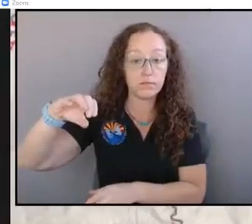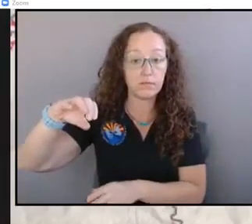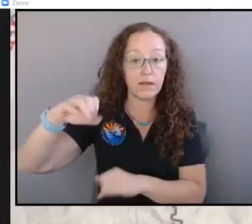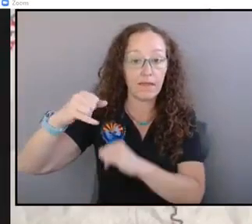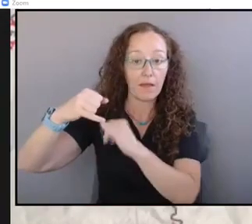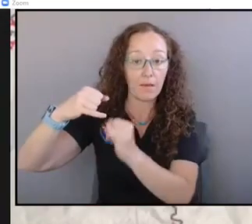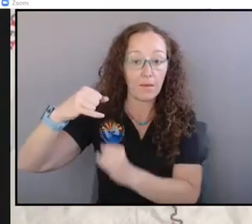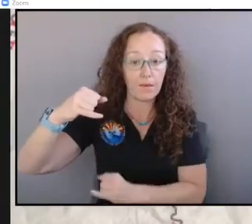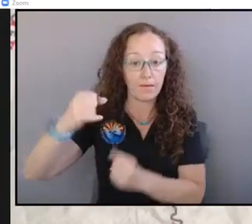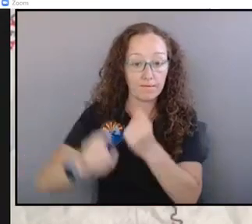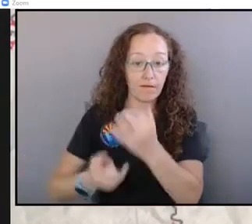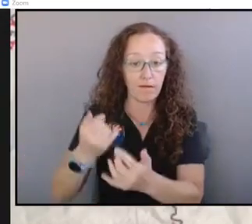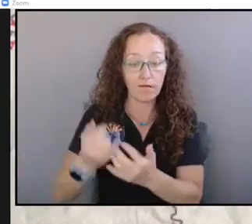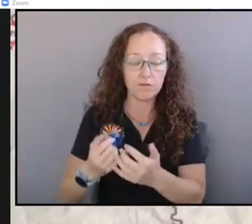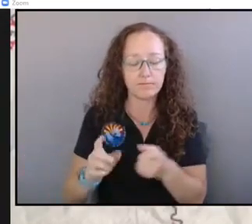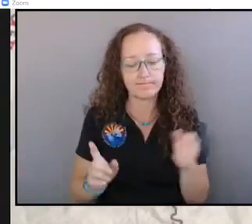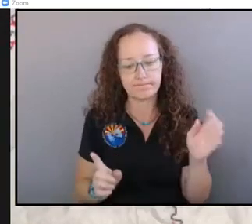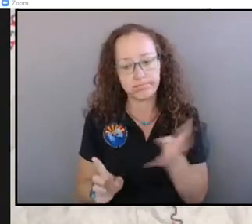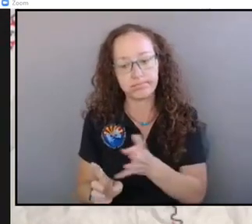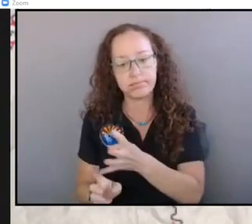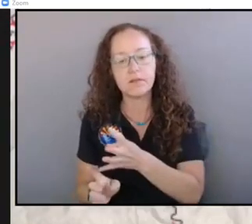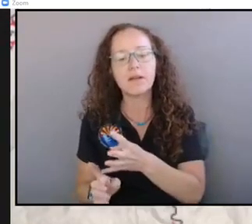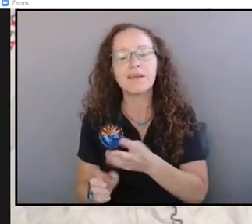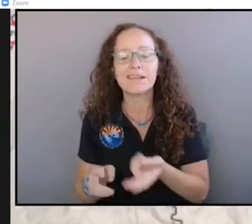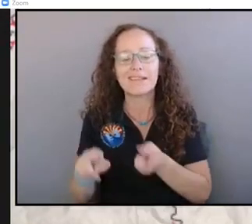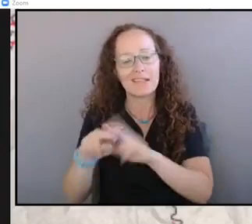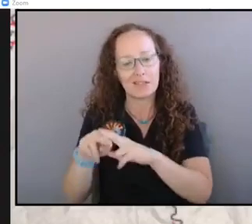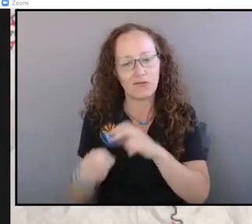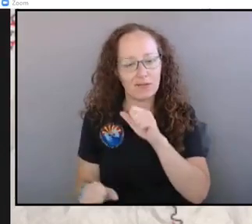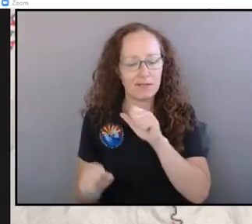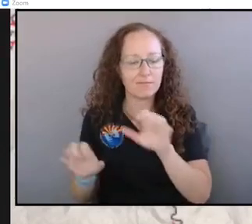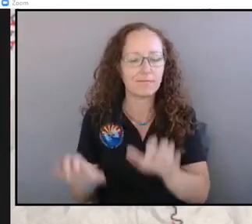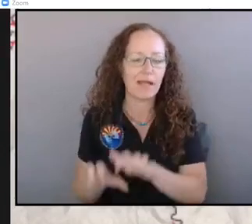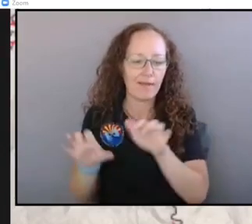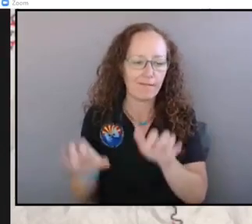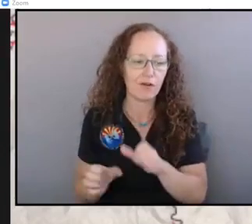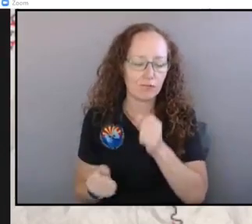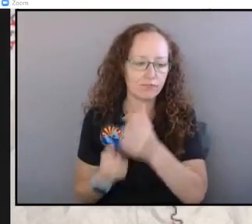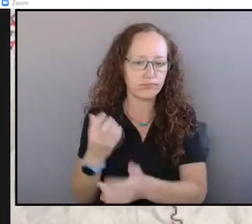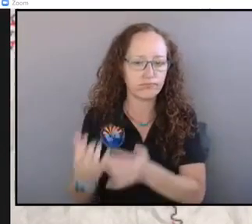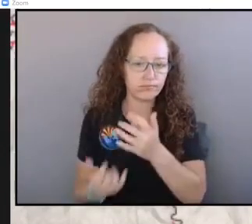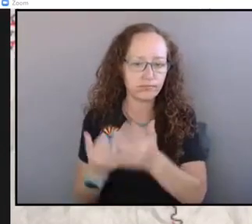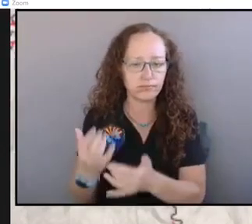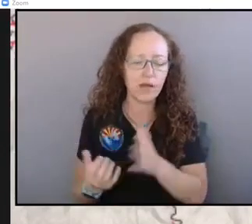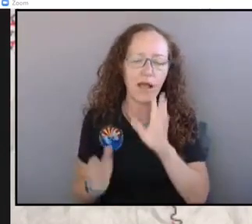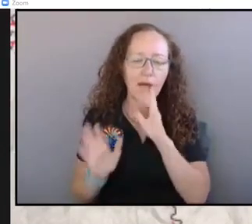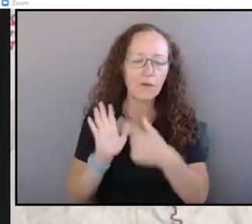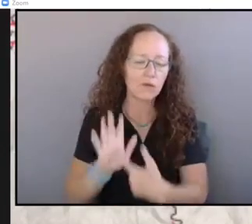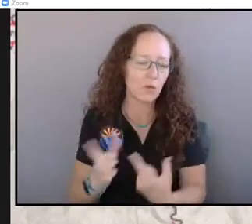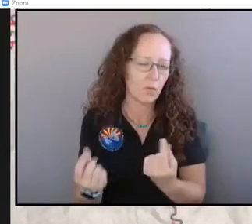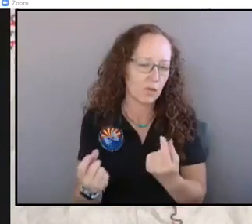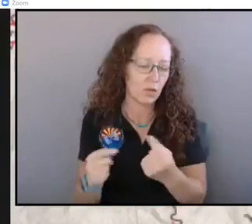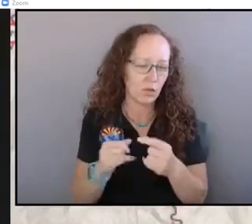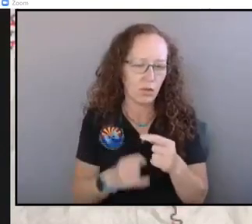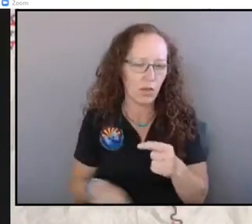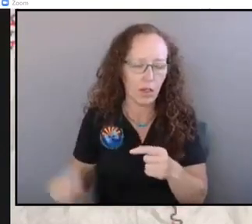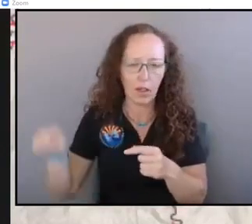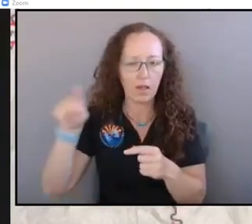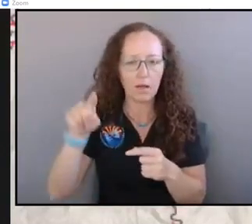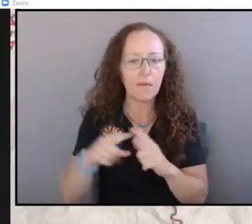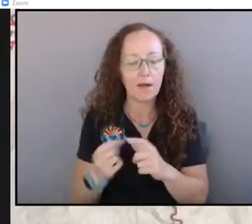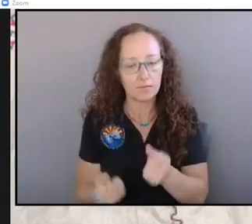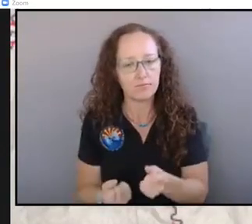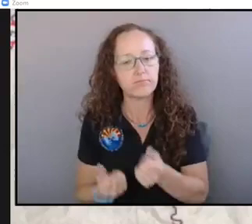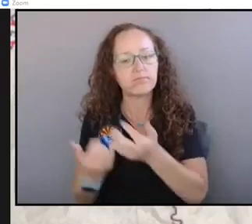increase in fire behavior. And when I walk you around the fire, I'll kind of point out what we're doing with that fire behavior. But it did push it off over